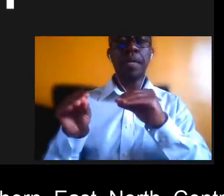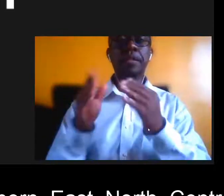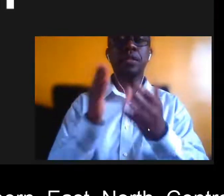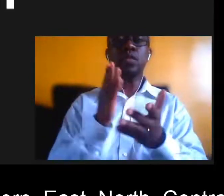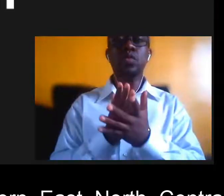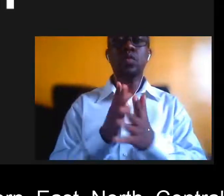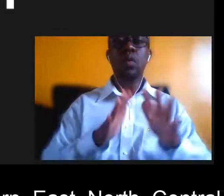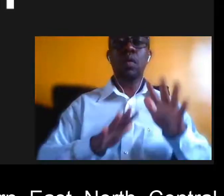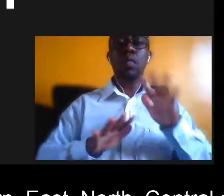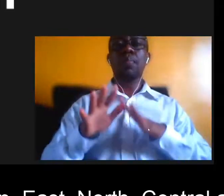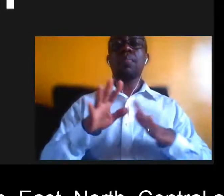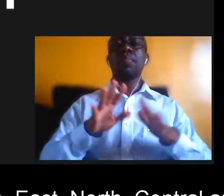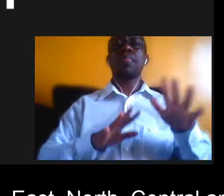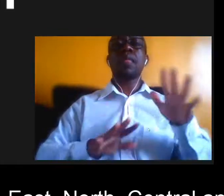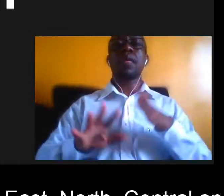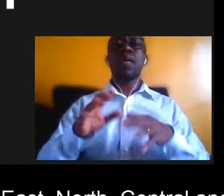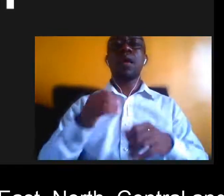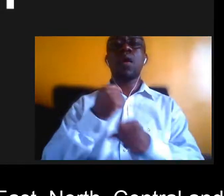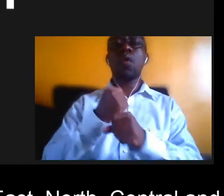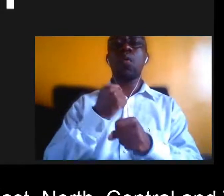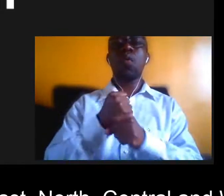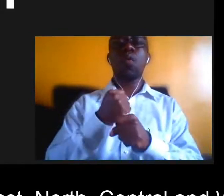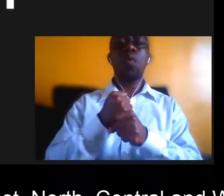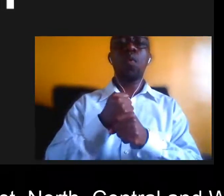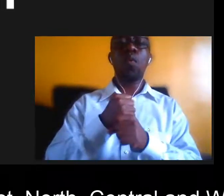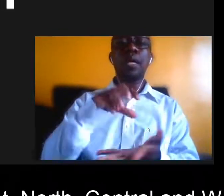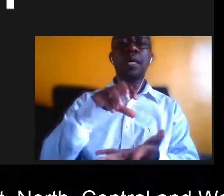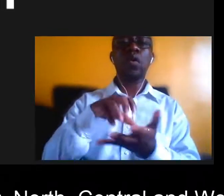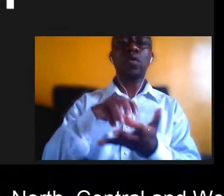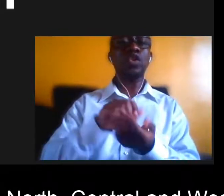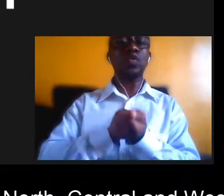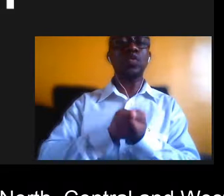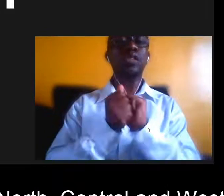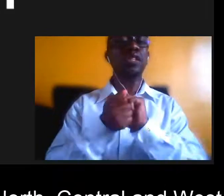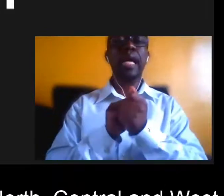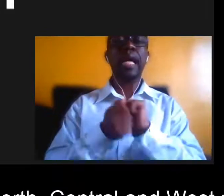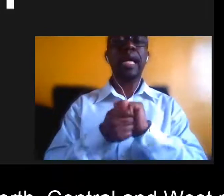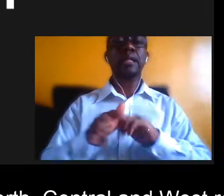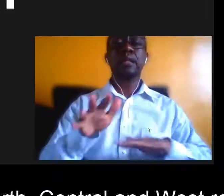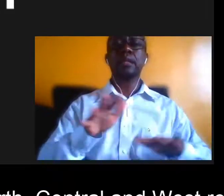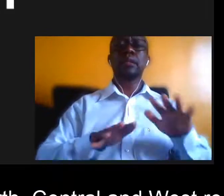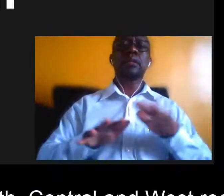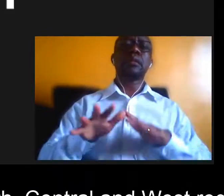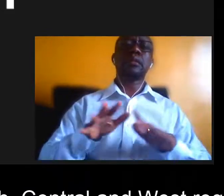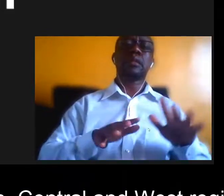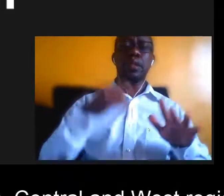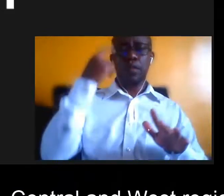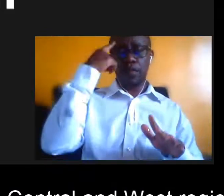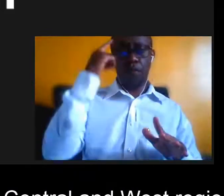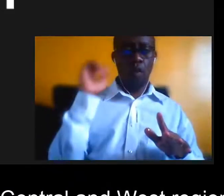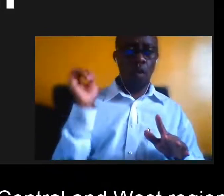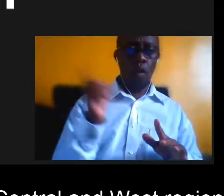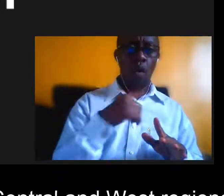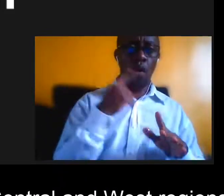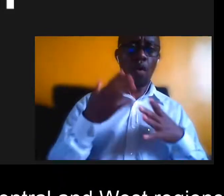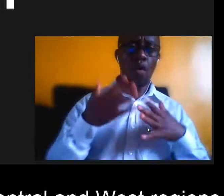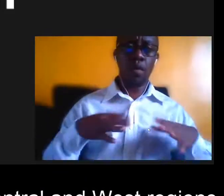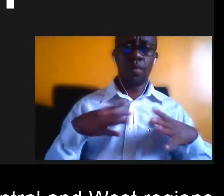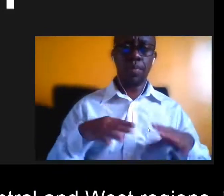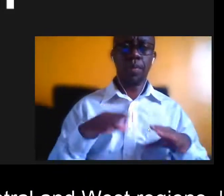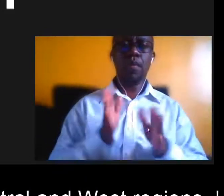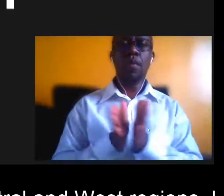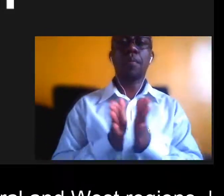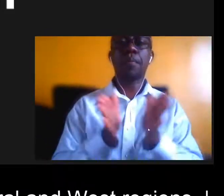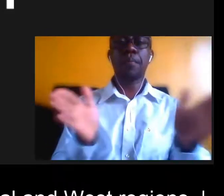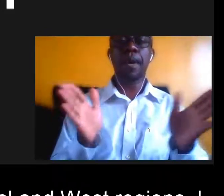the working conditions at all levels of people, public institutions,